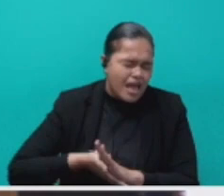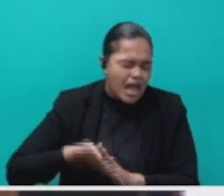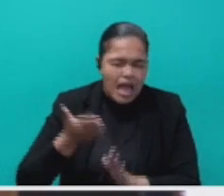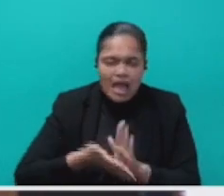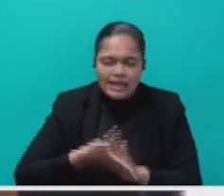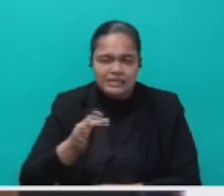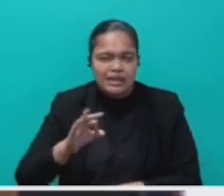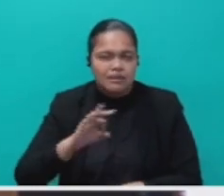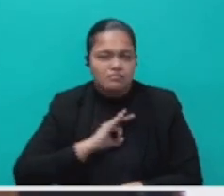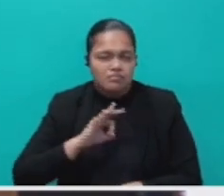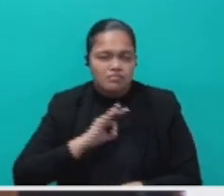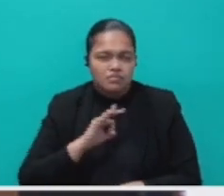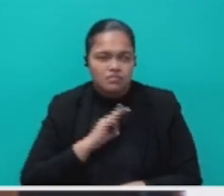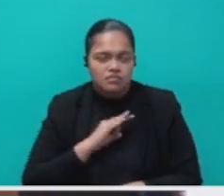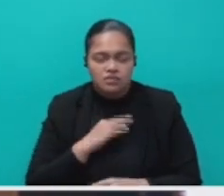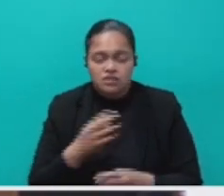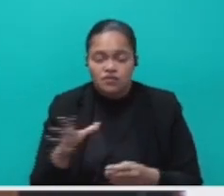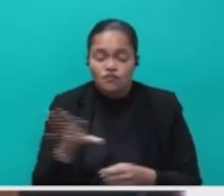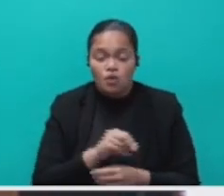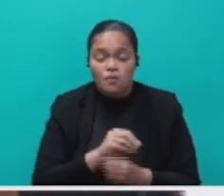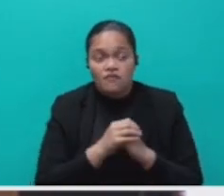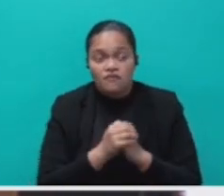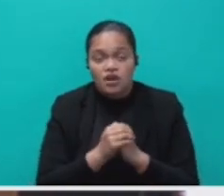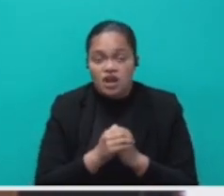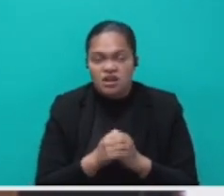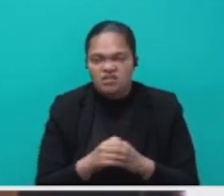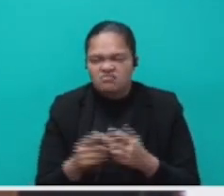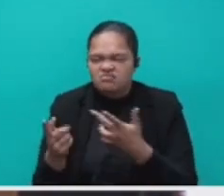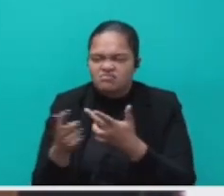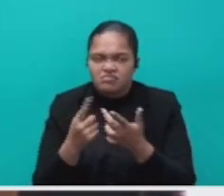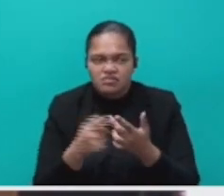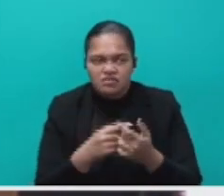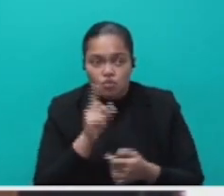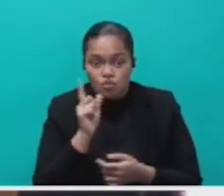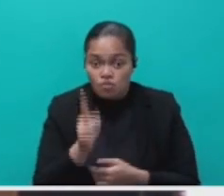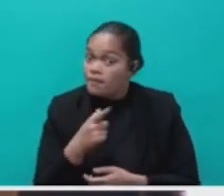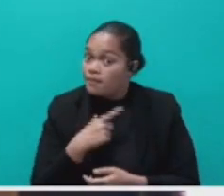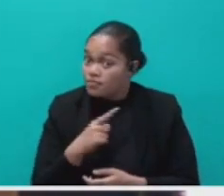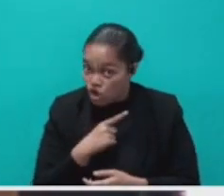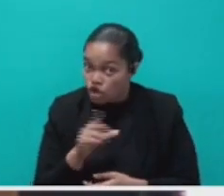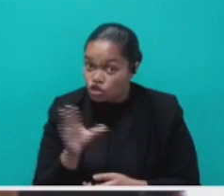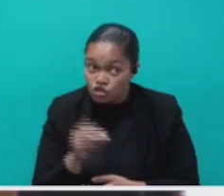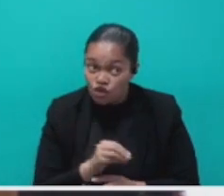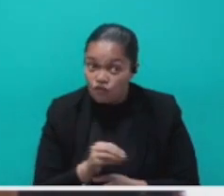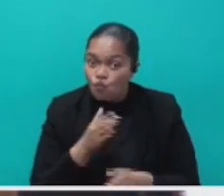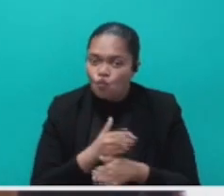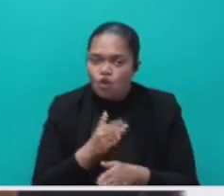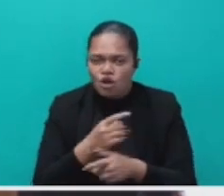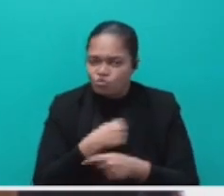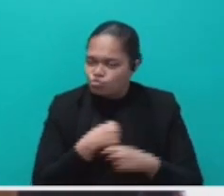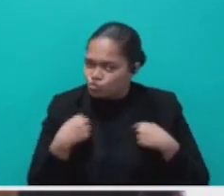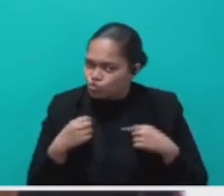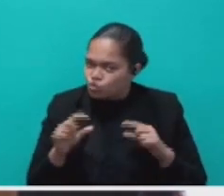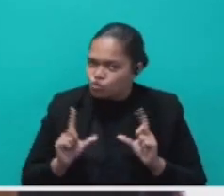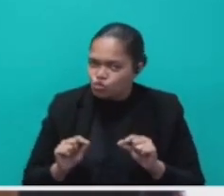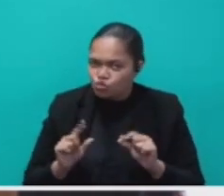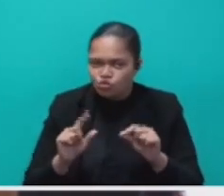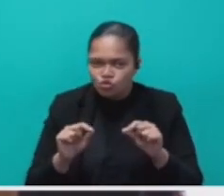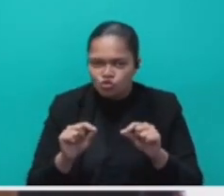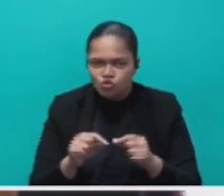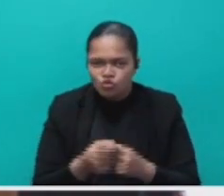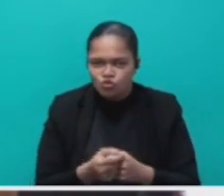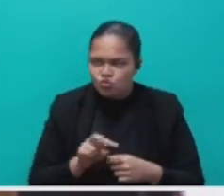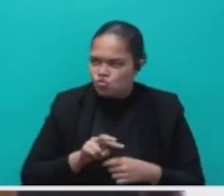medals, decorations from the French Foreign Legion. And that is because of the work that we do in the peacekeeping